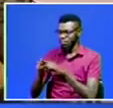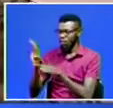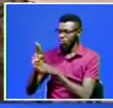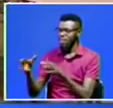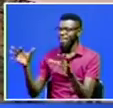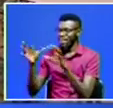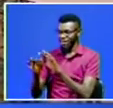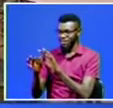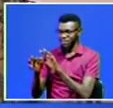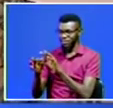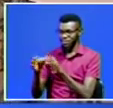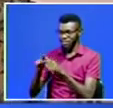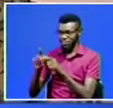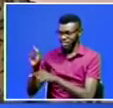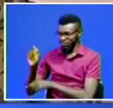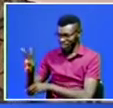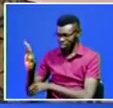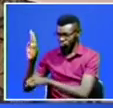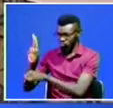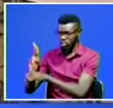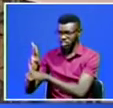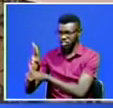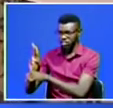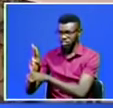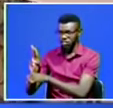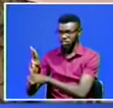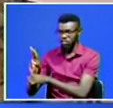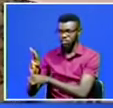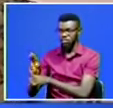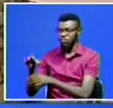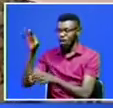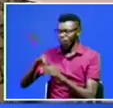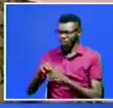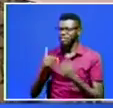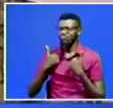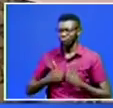are rows. You go to the television one. Uh-huh. And then you vote for Selina,